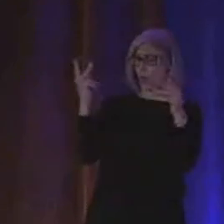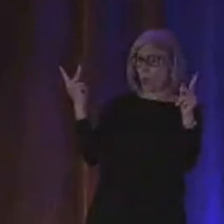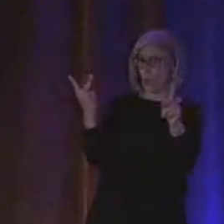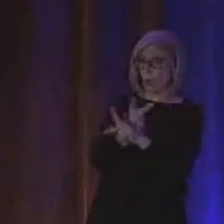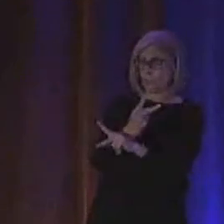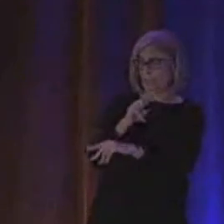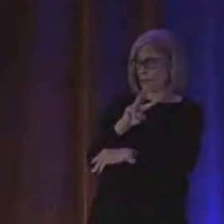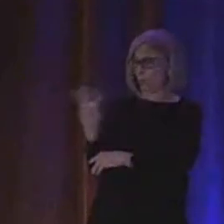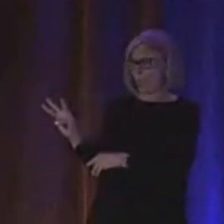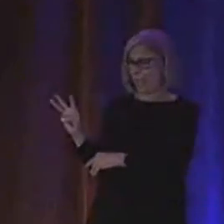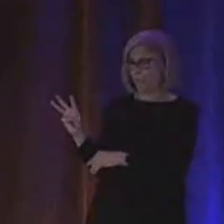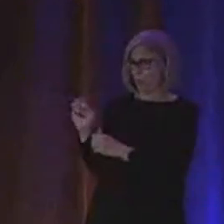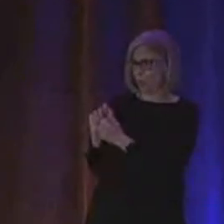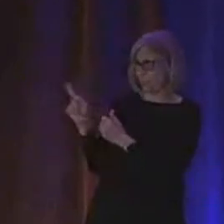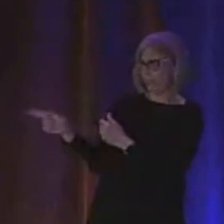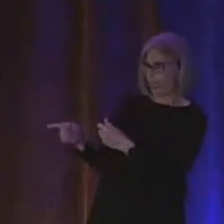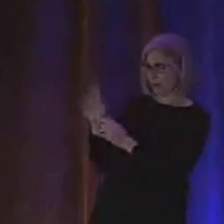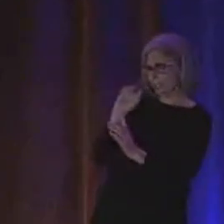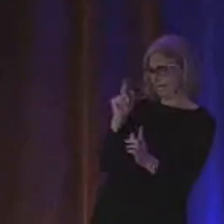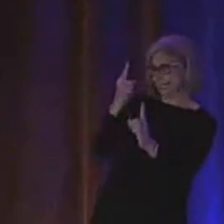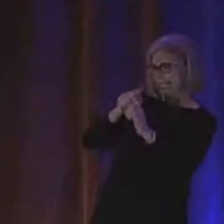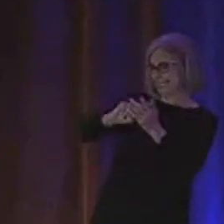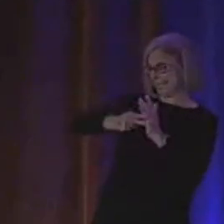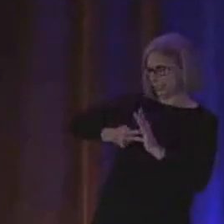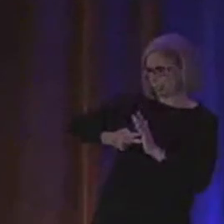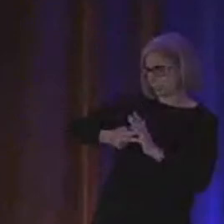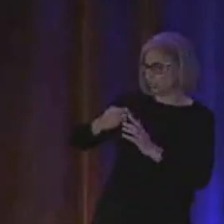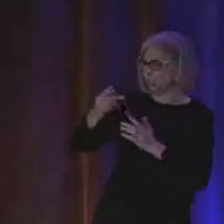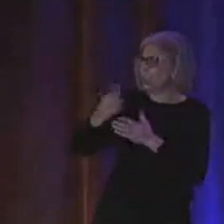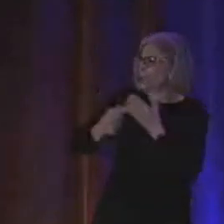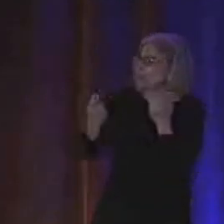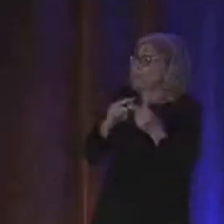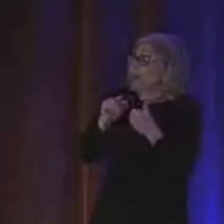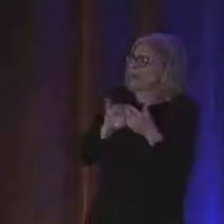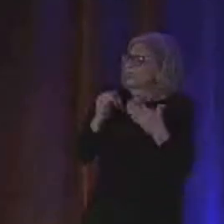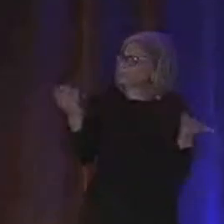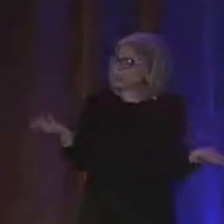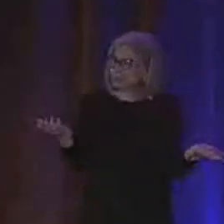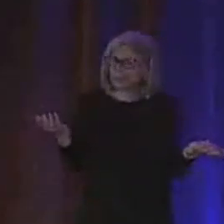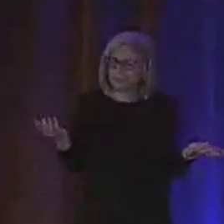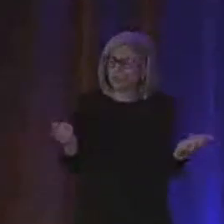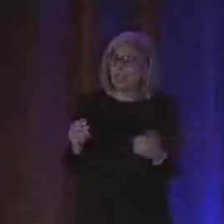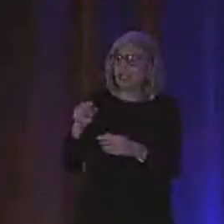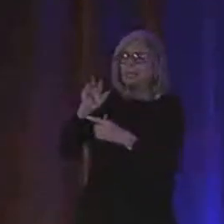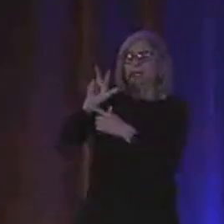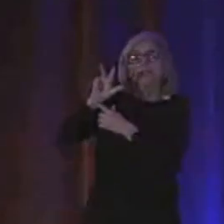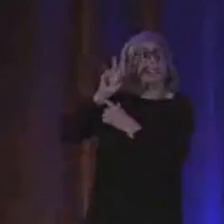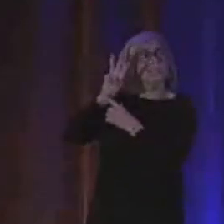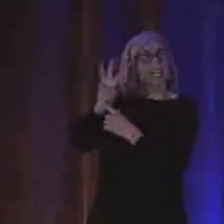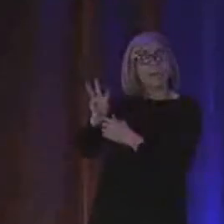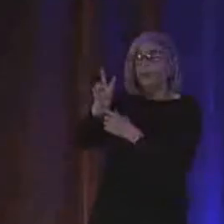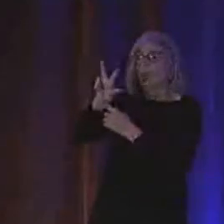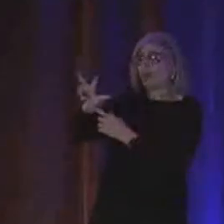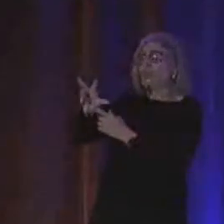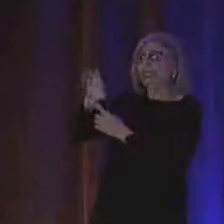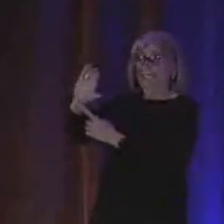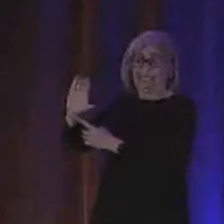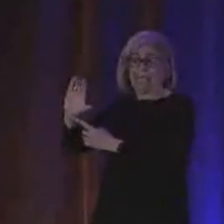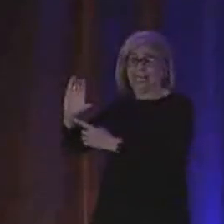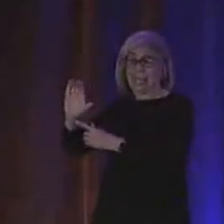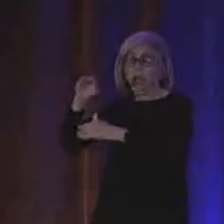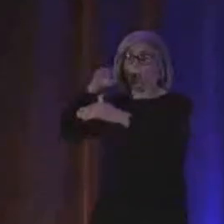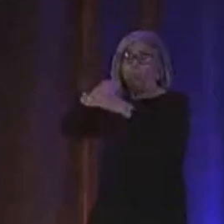spirit of best intentions. So what can we do about this? Well, the W3C's Web